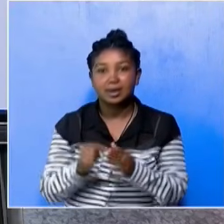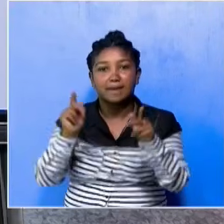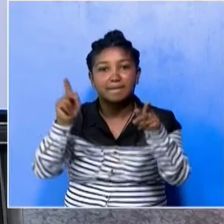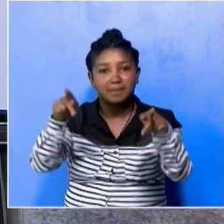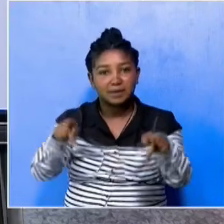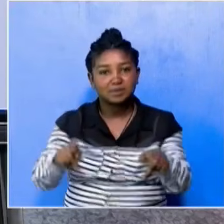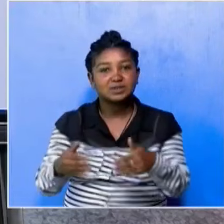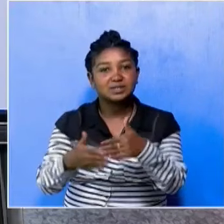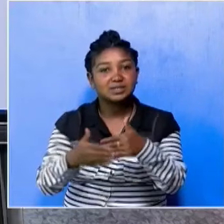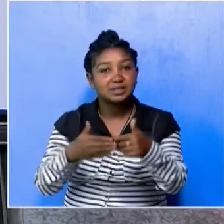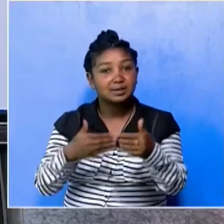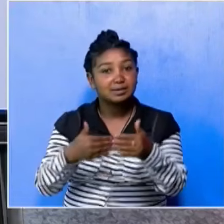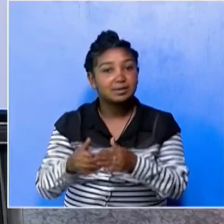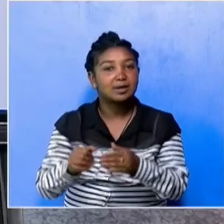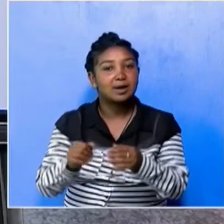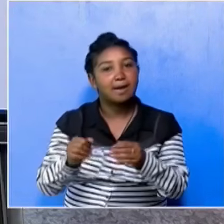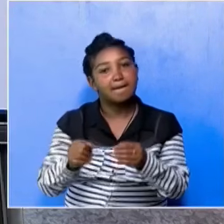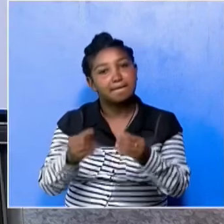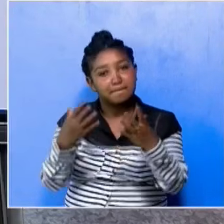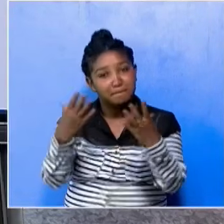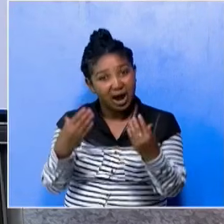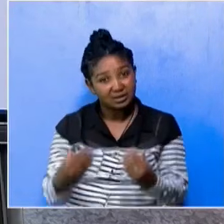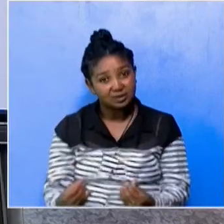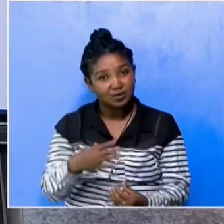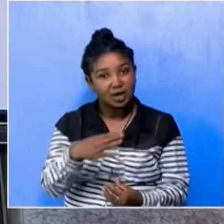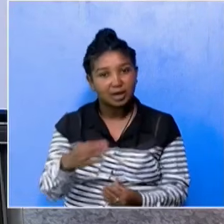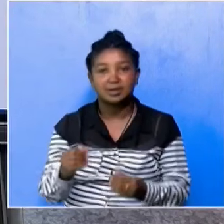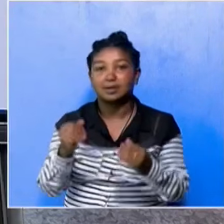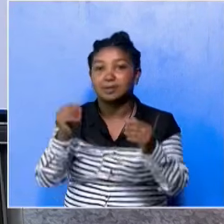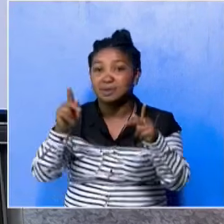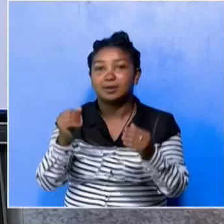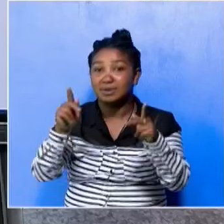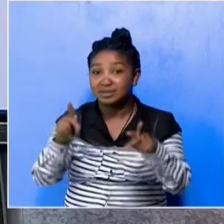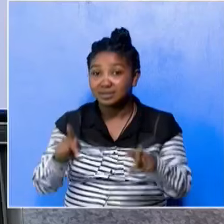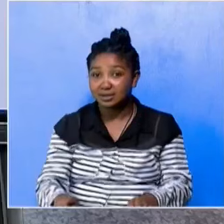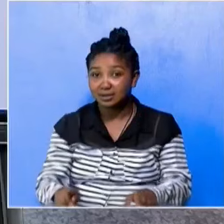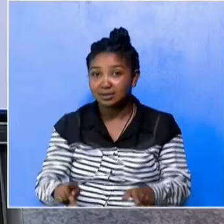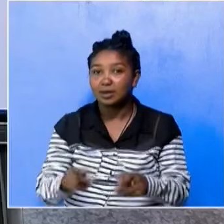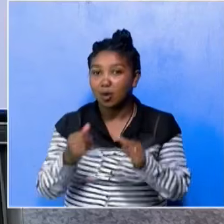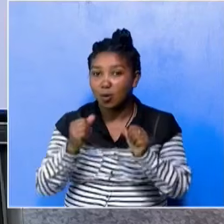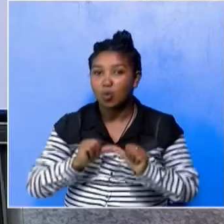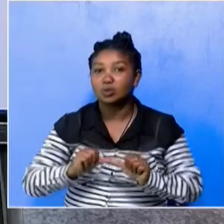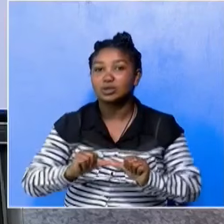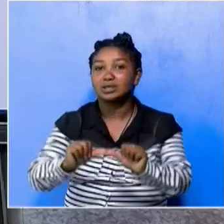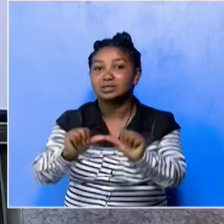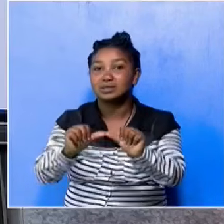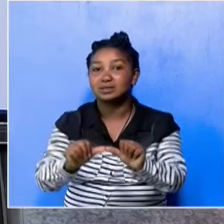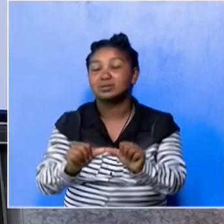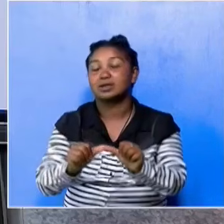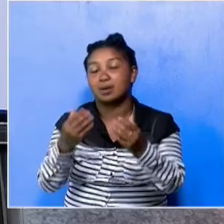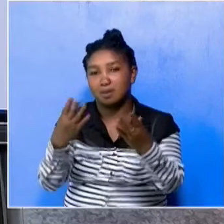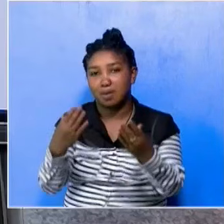present simple passive and present continuous tense in passive.